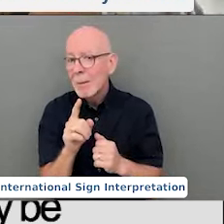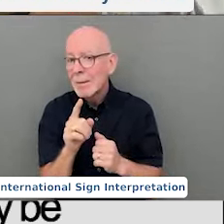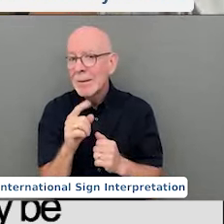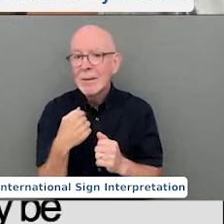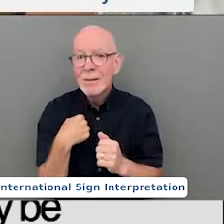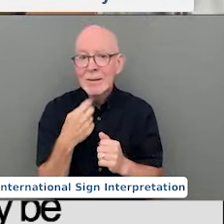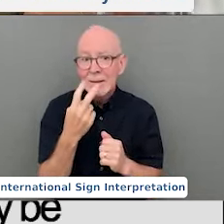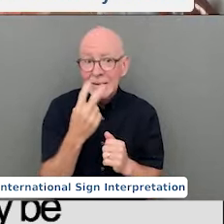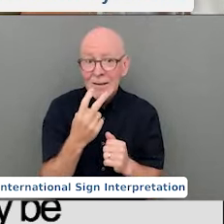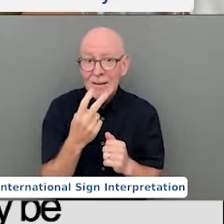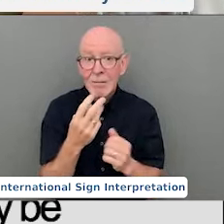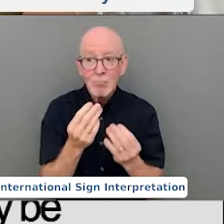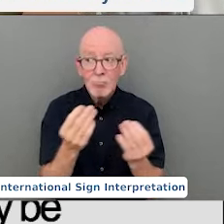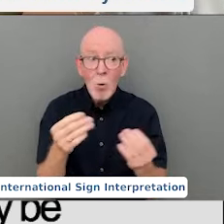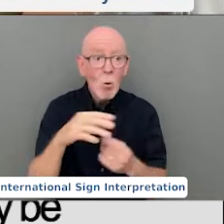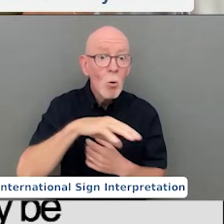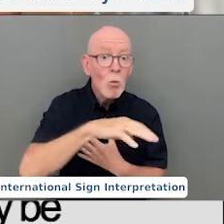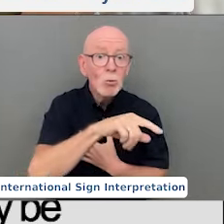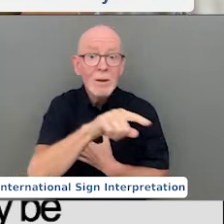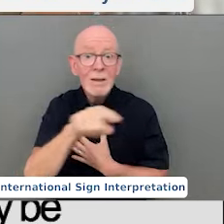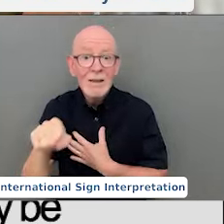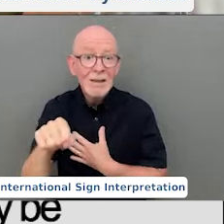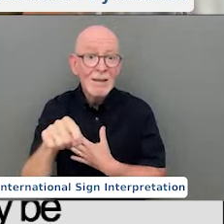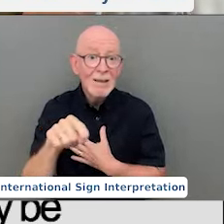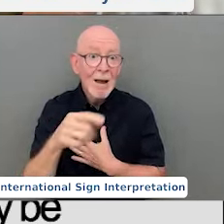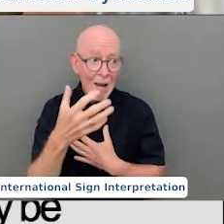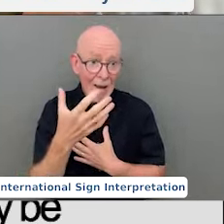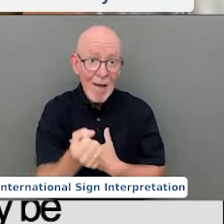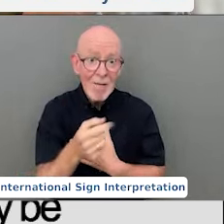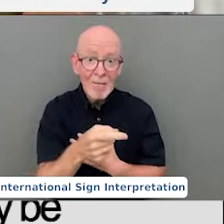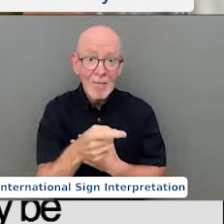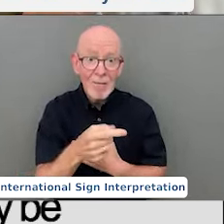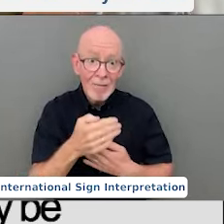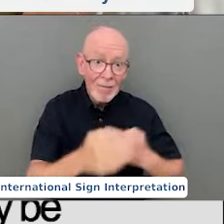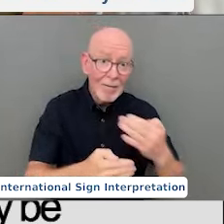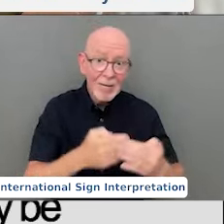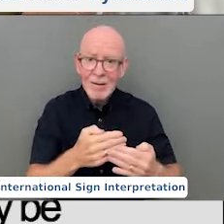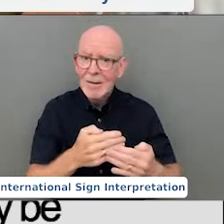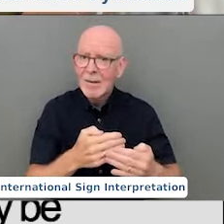again, they're working across government. They can perhaps provide a kind of recurrent, reliable source of funding.